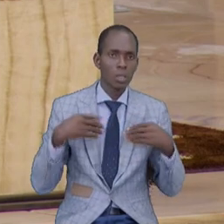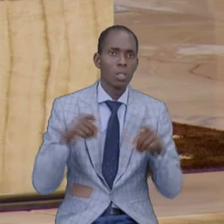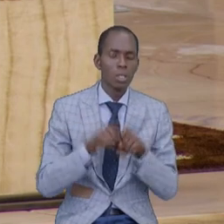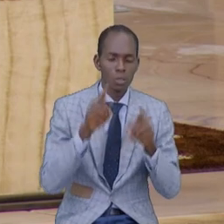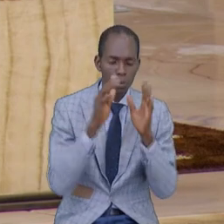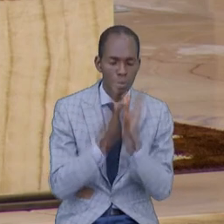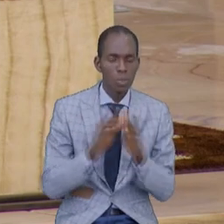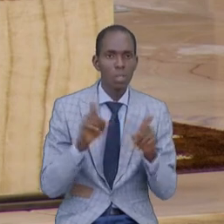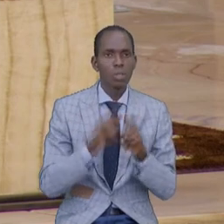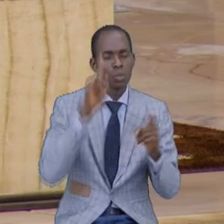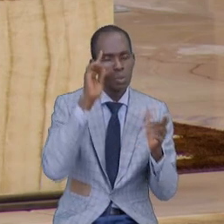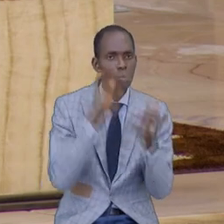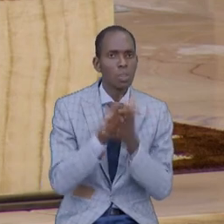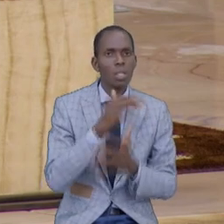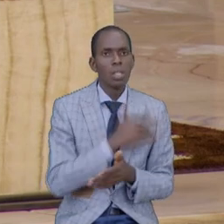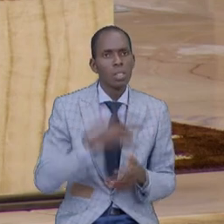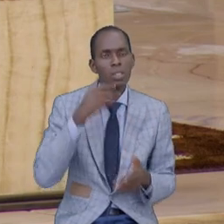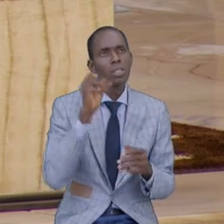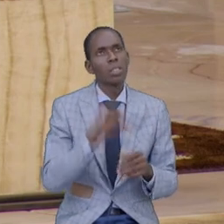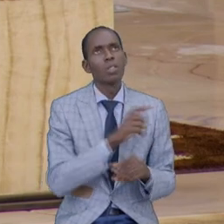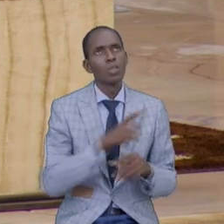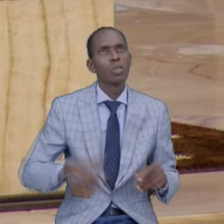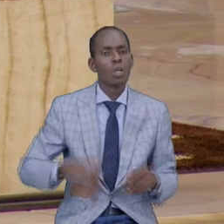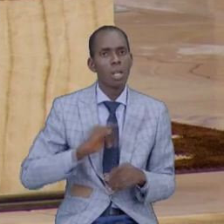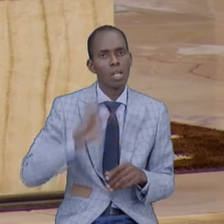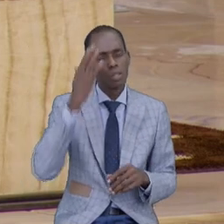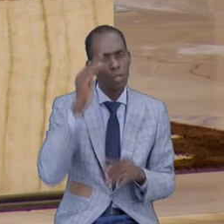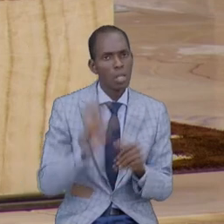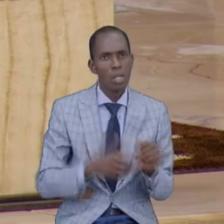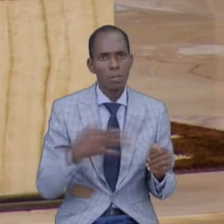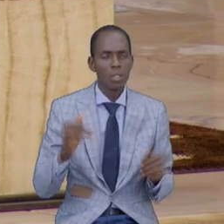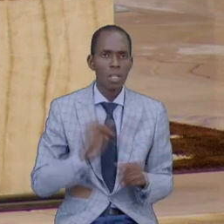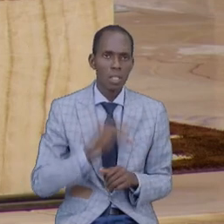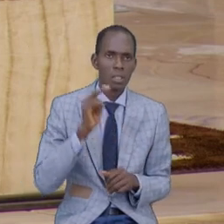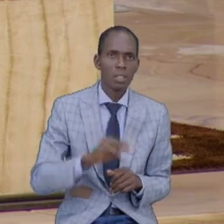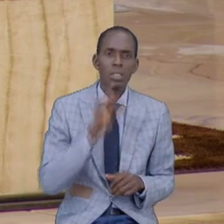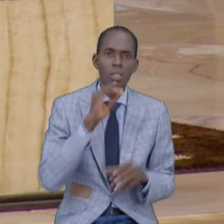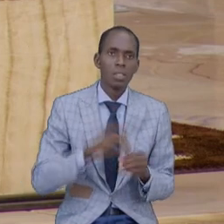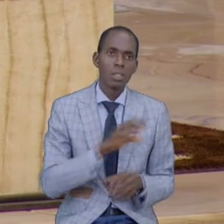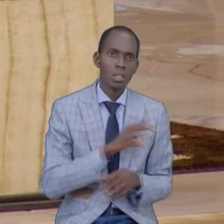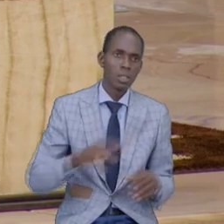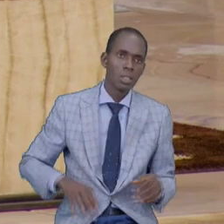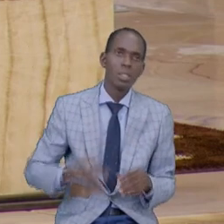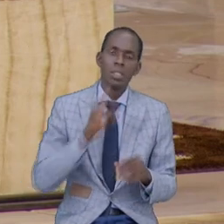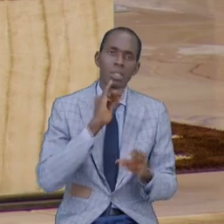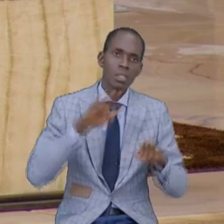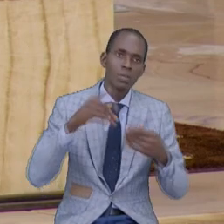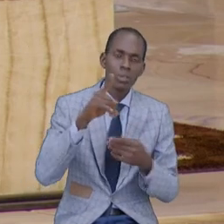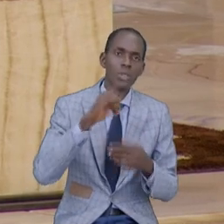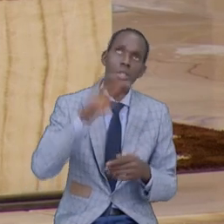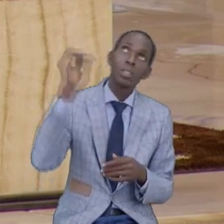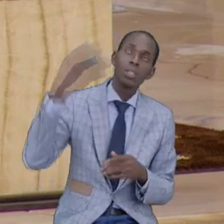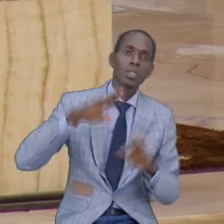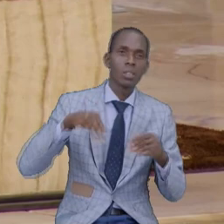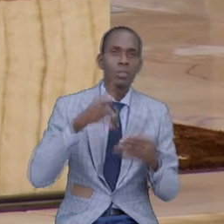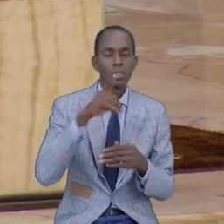embrace, as you believe, and you say, yes, Lord, I know everything I need is in Christ. He's giving me the grace. He's giving